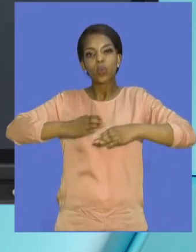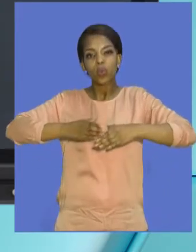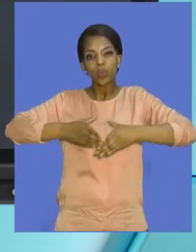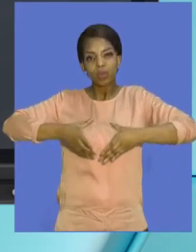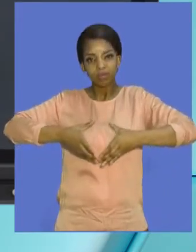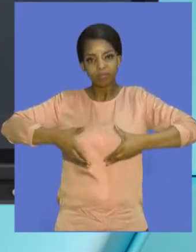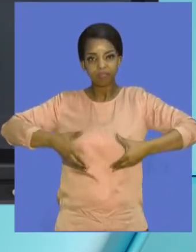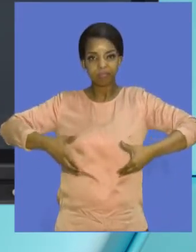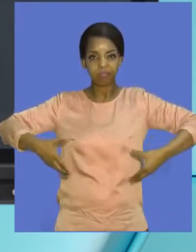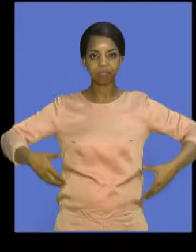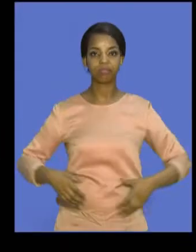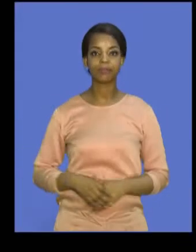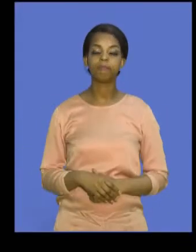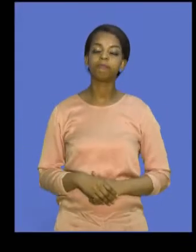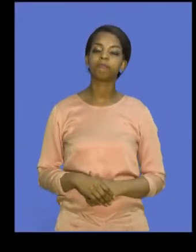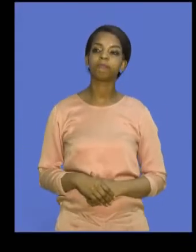mean.